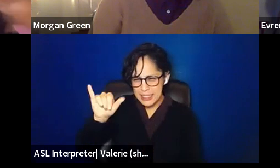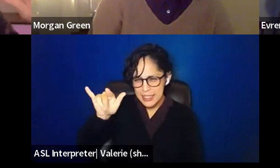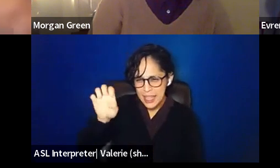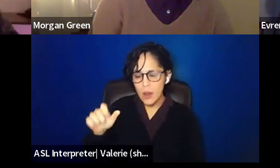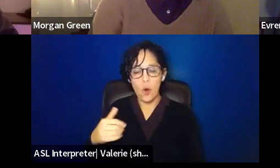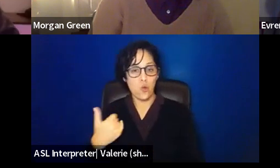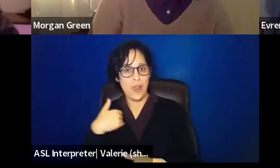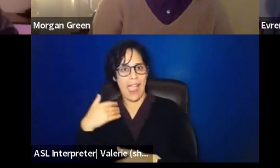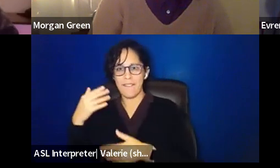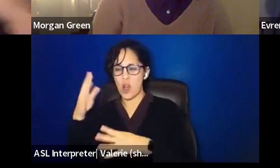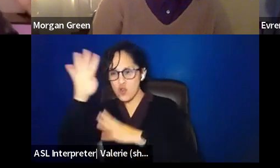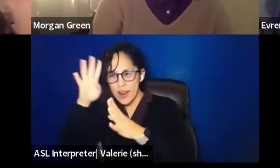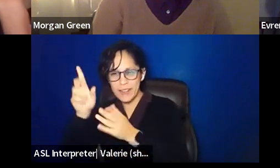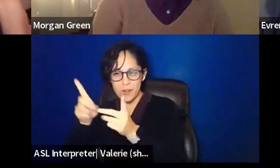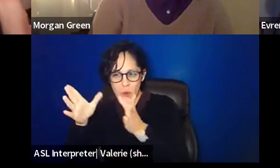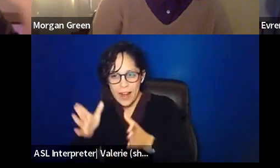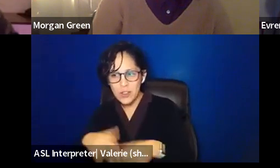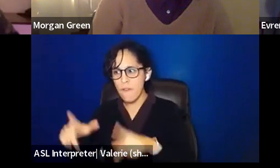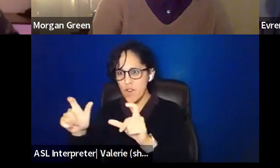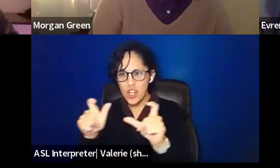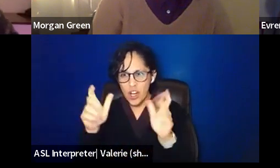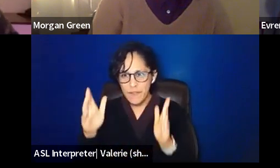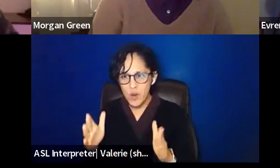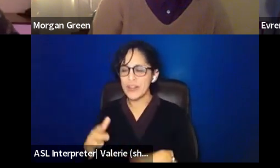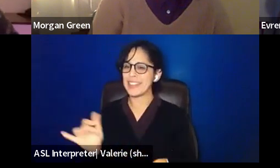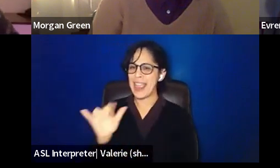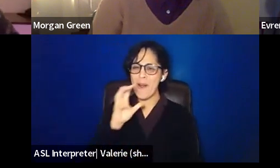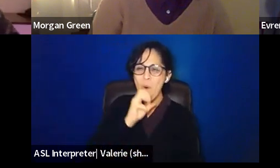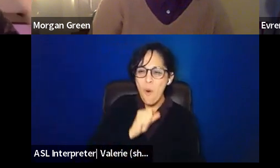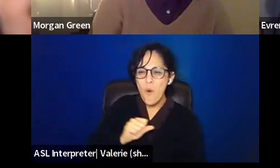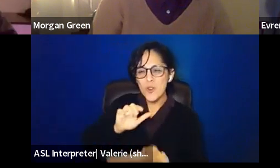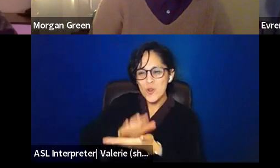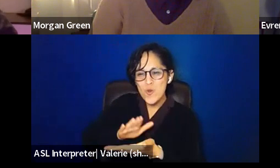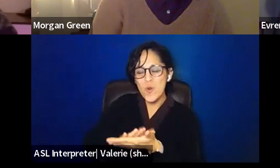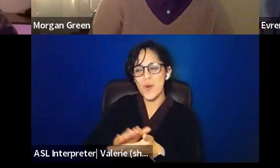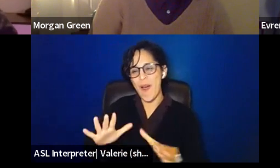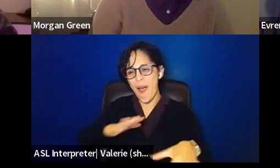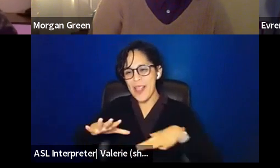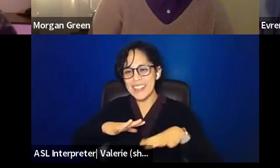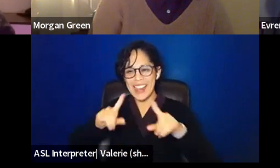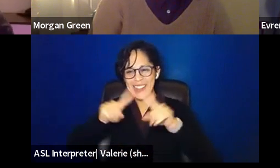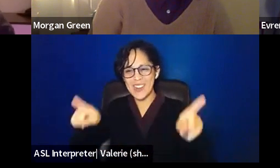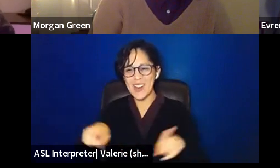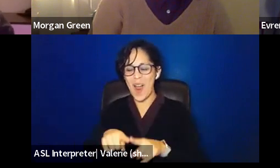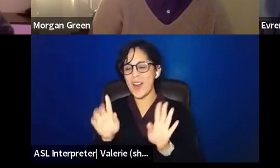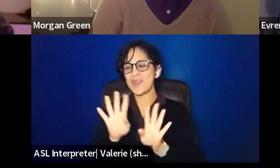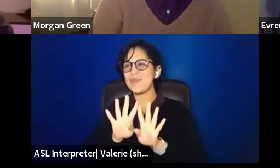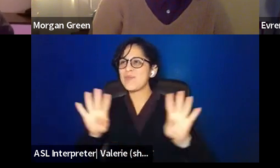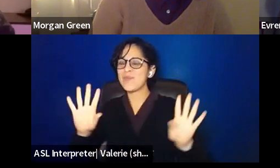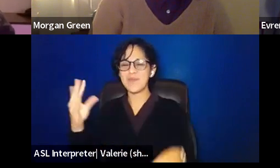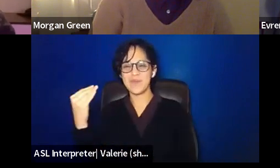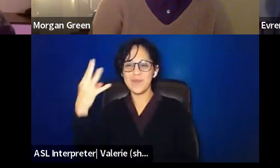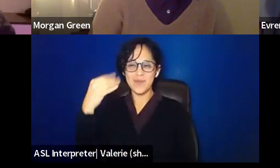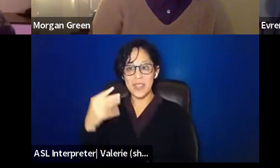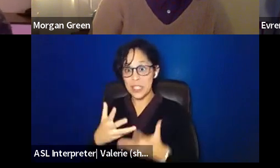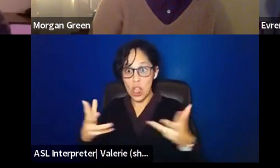a photographer, and we do this like sort of old school holiday card. And it is a lot of work,